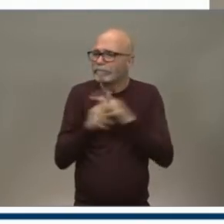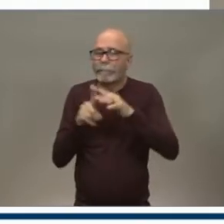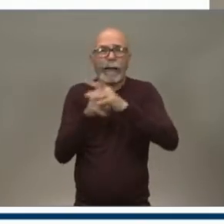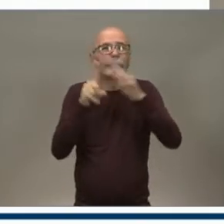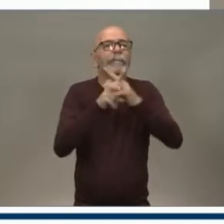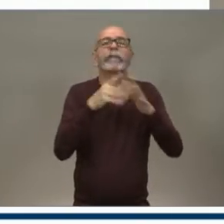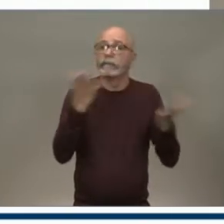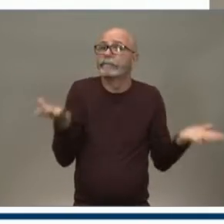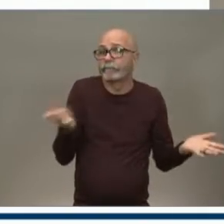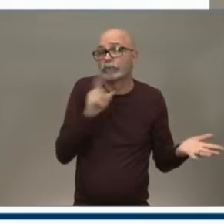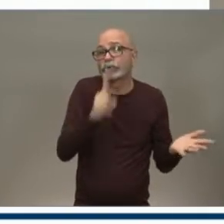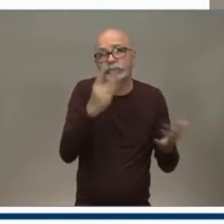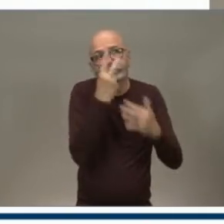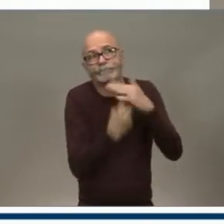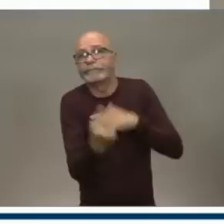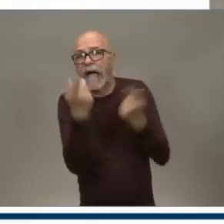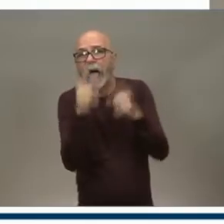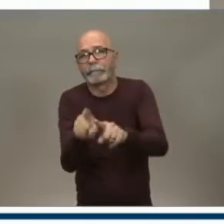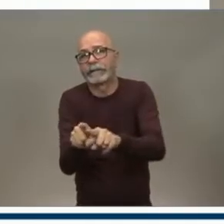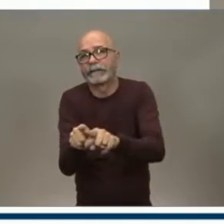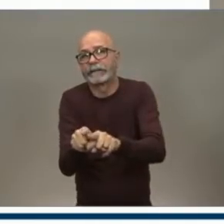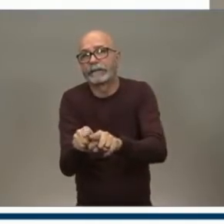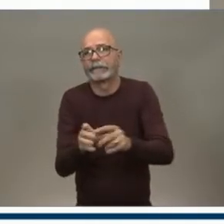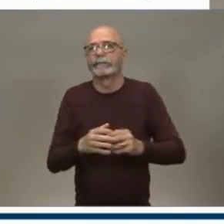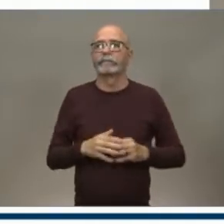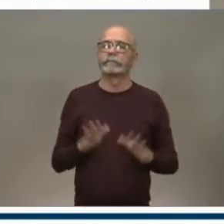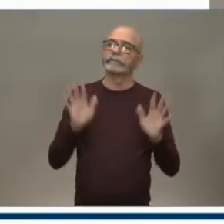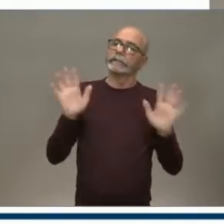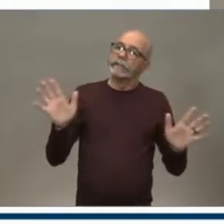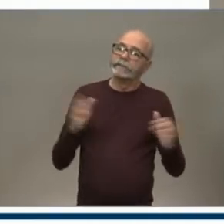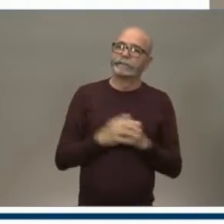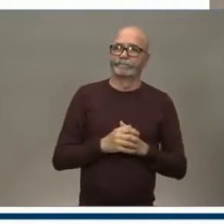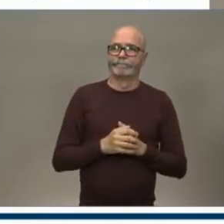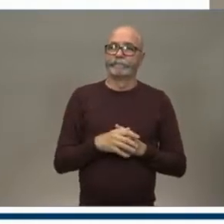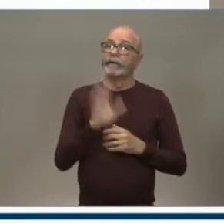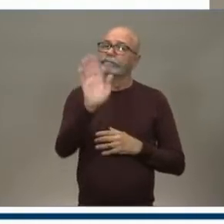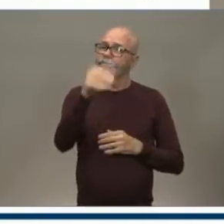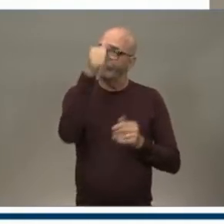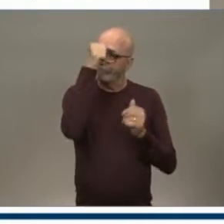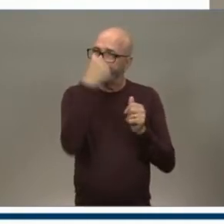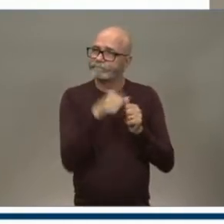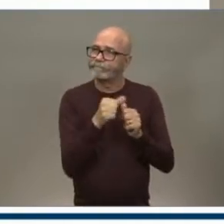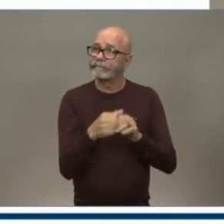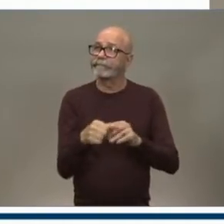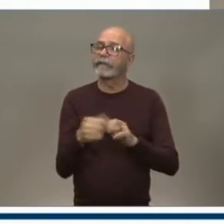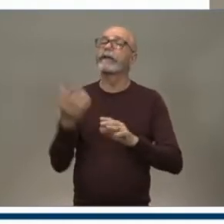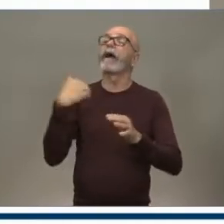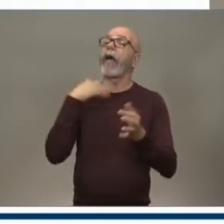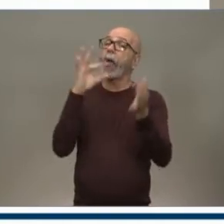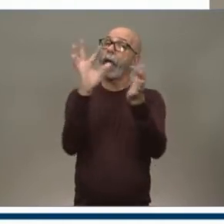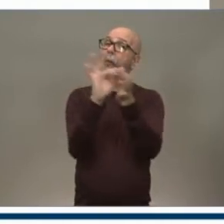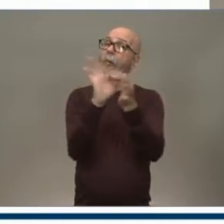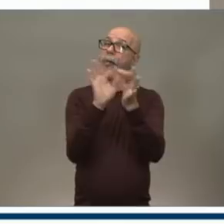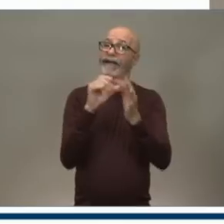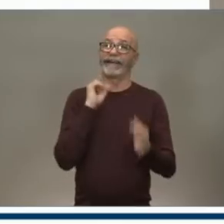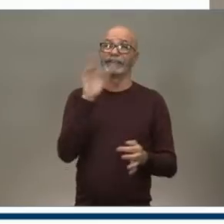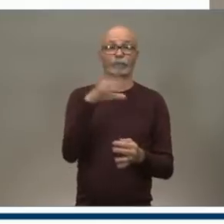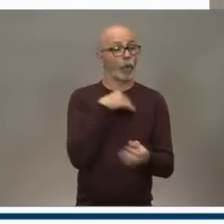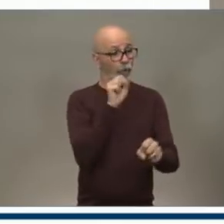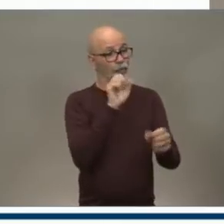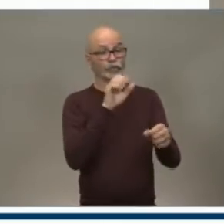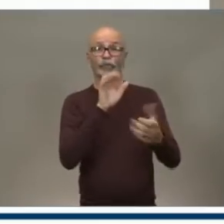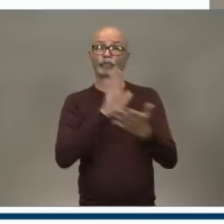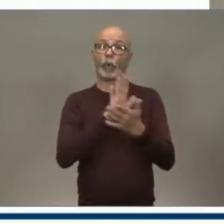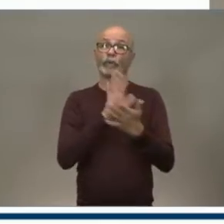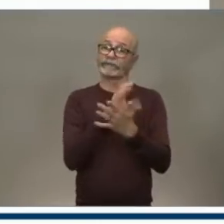have to, I'll come back to what I've said previously here, that the way we keep our schools safe is by keeping our general